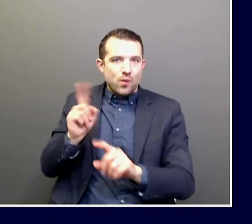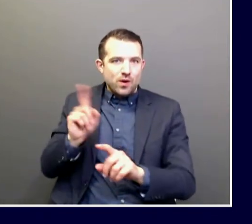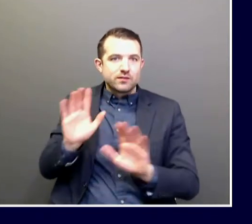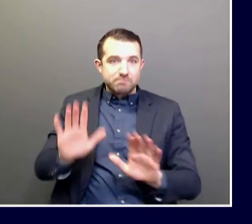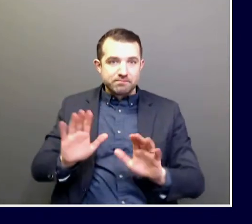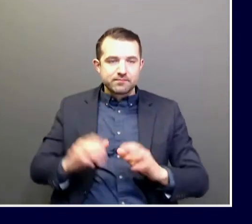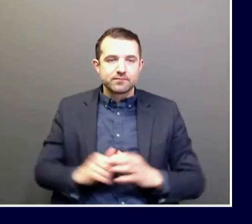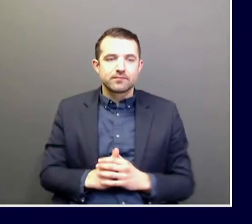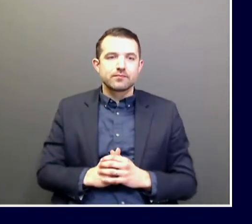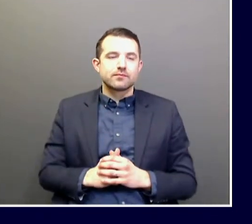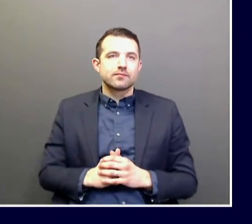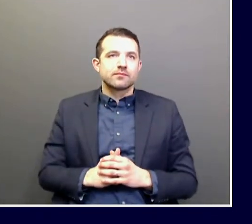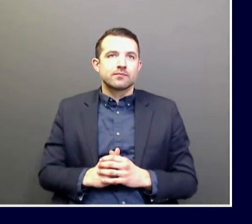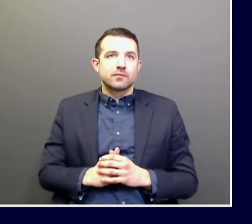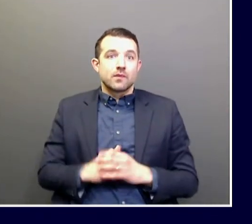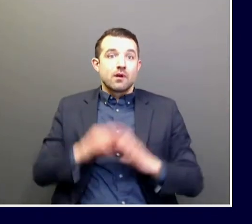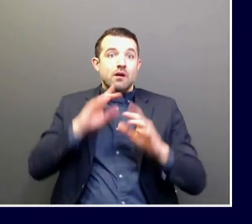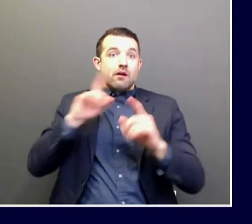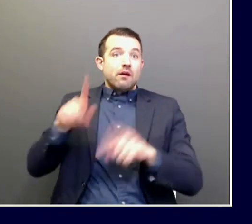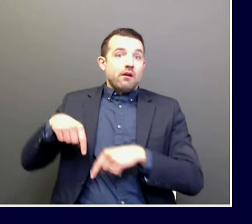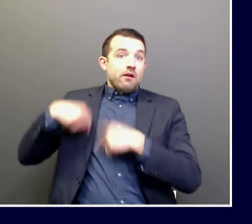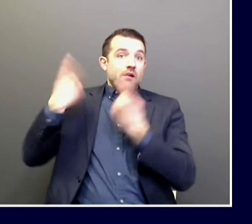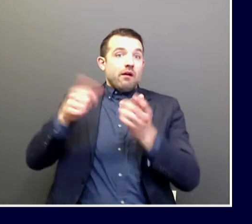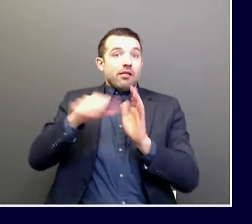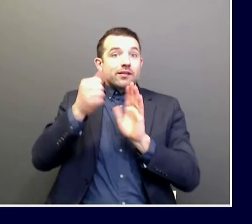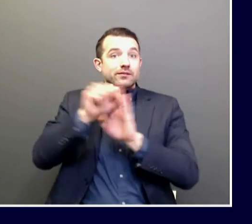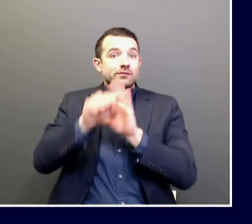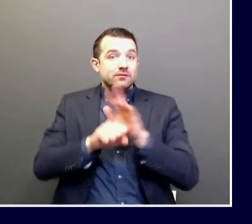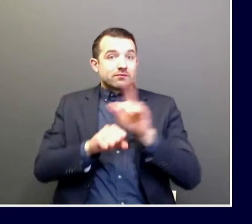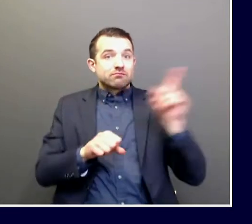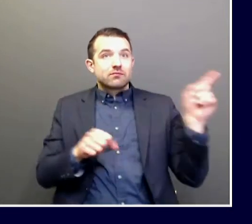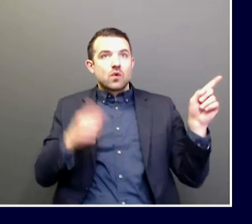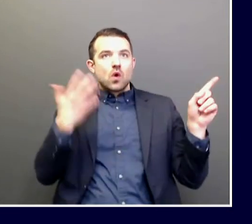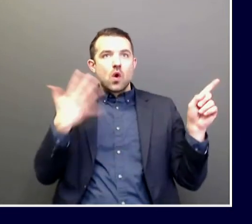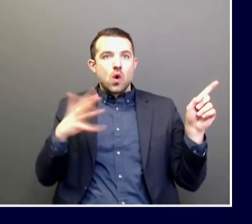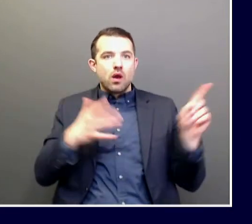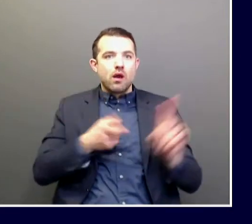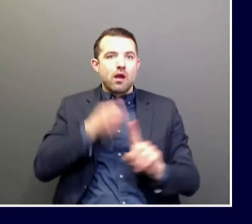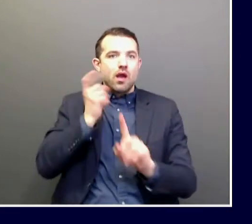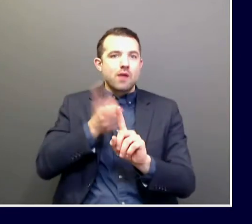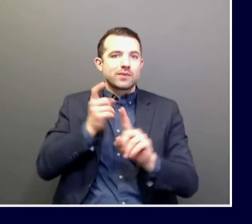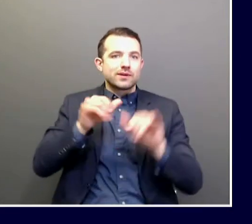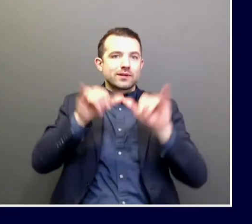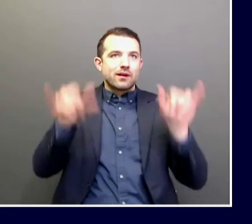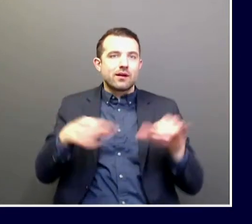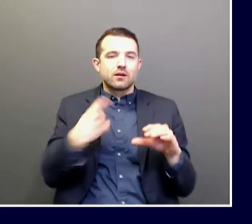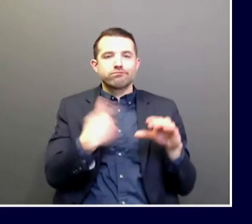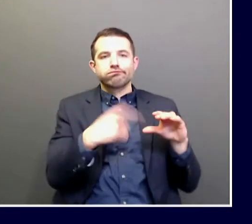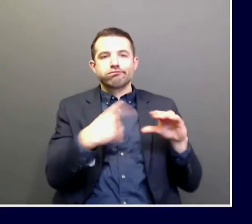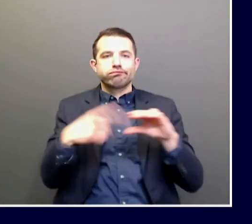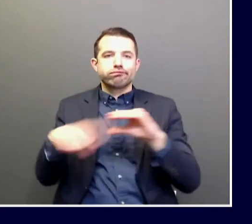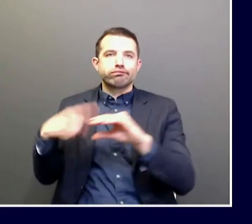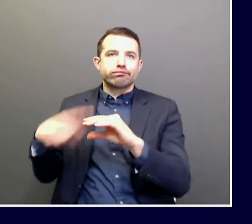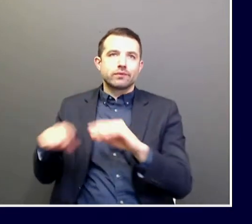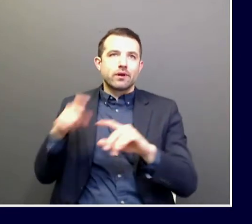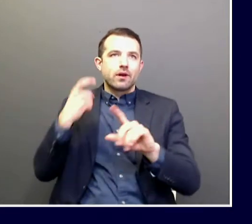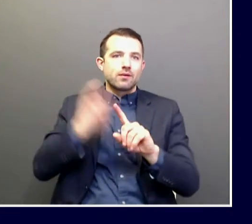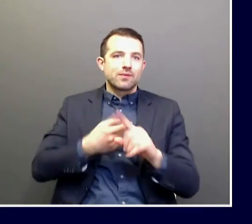are now moving in the direction that numerous other states have already moved, which is toward automating that